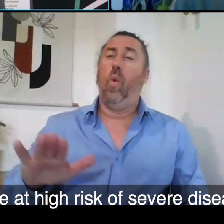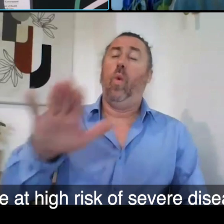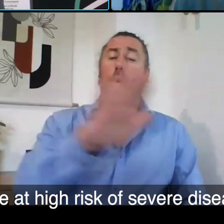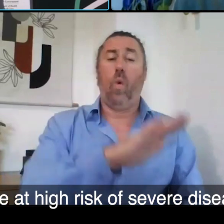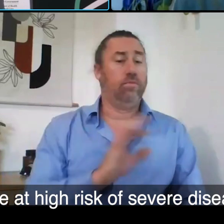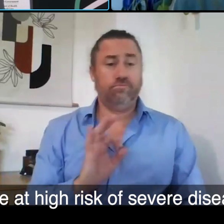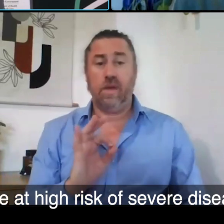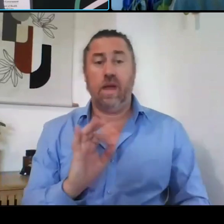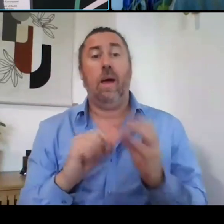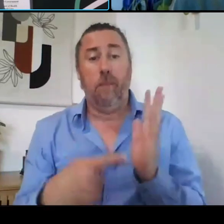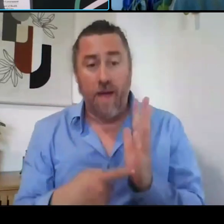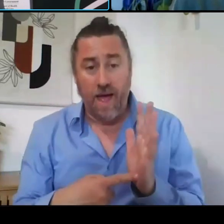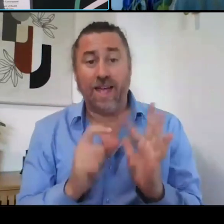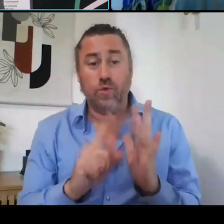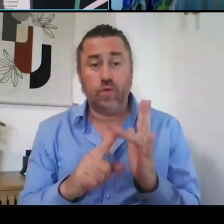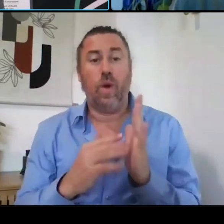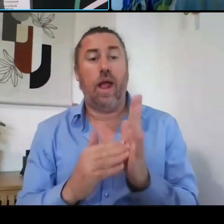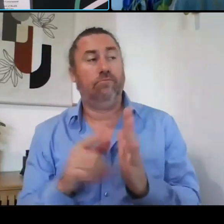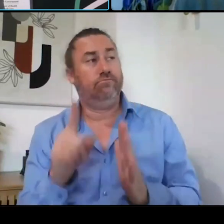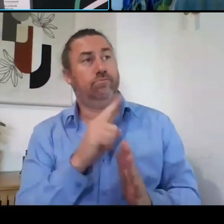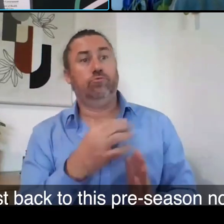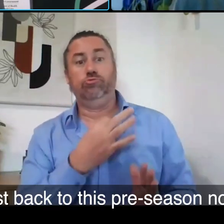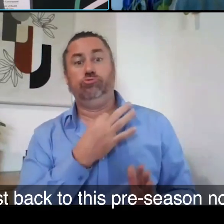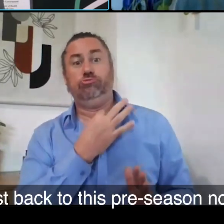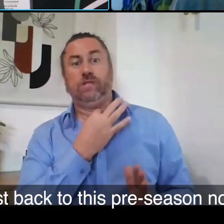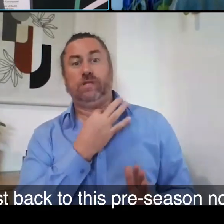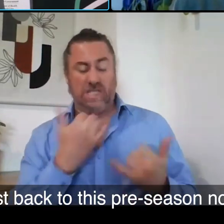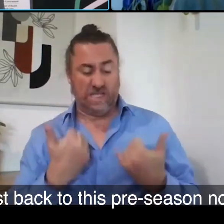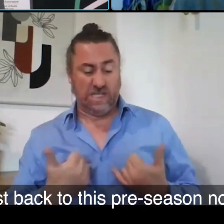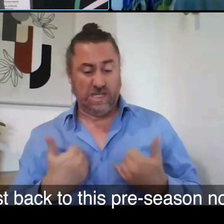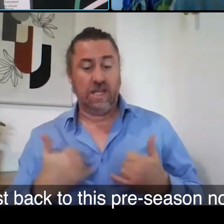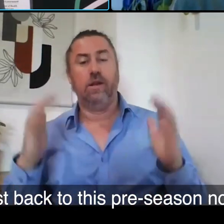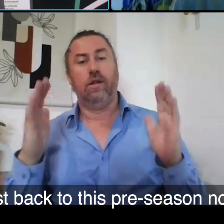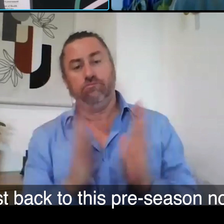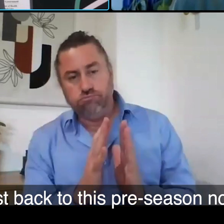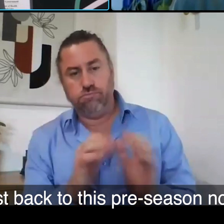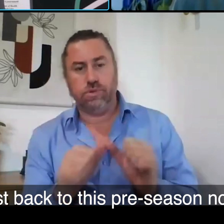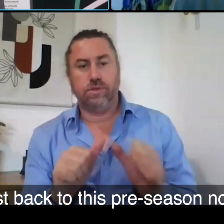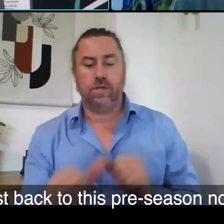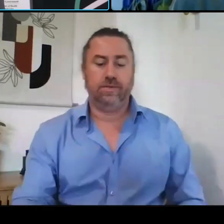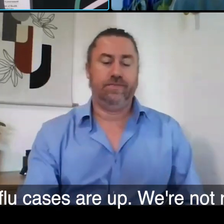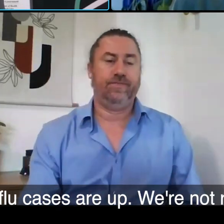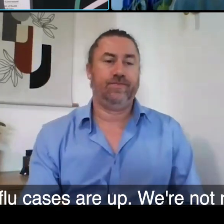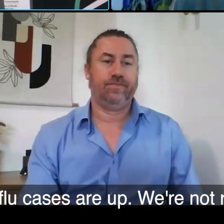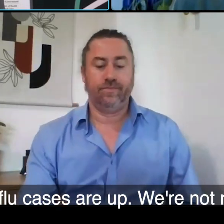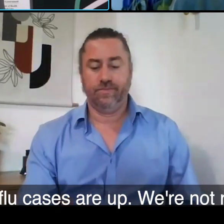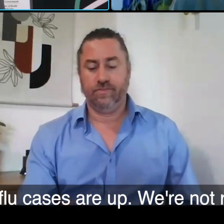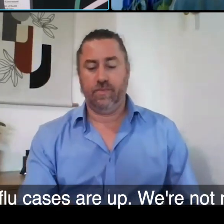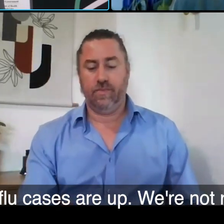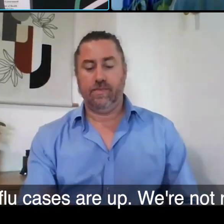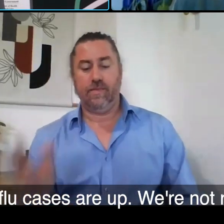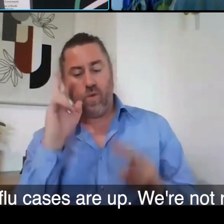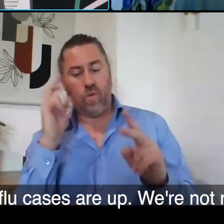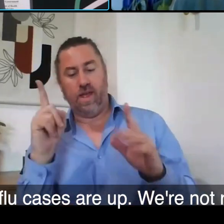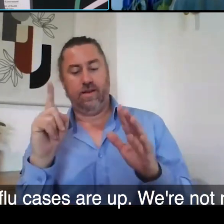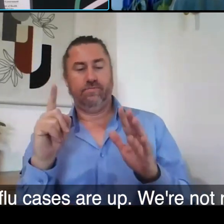risk of severe disease. Just back to this pre-season now, why those flu